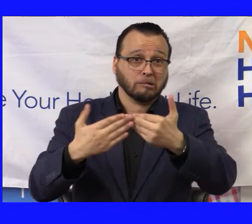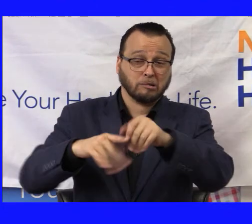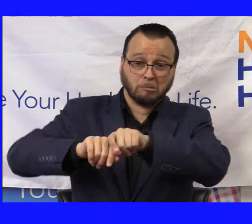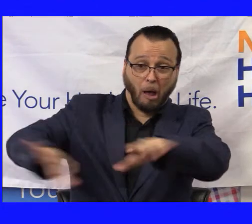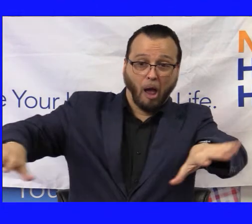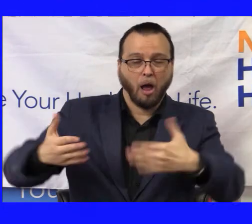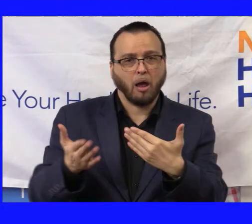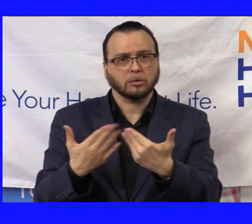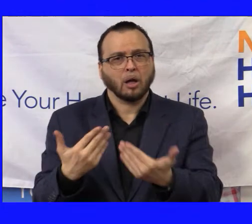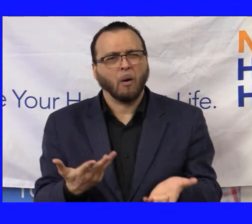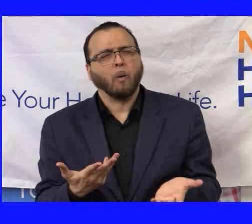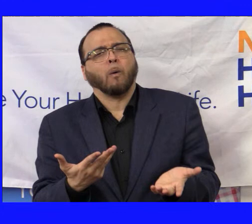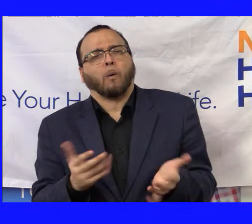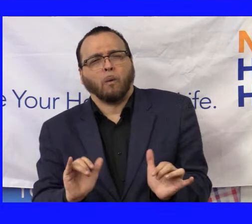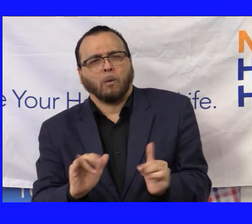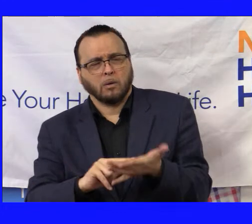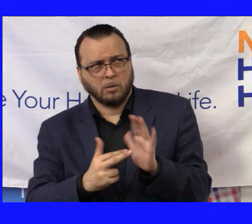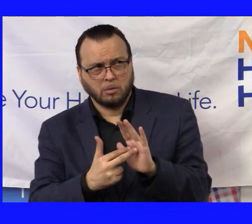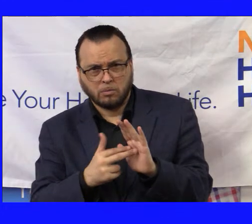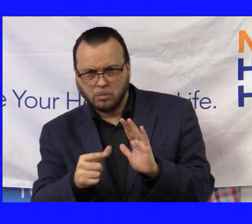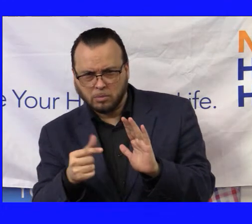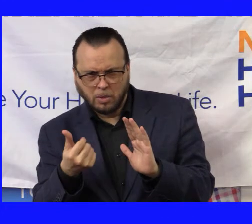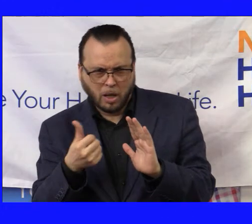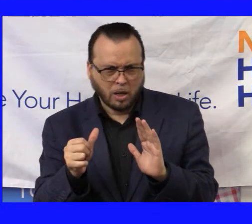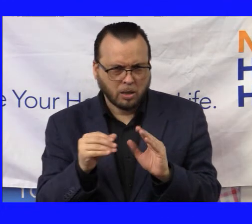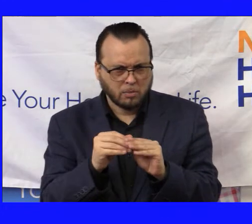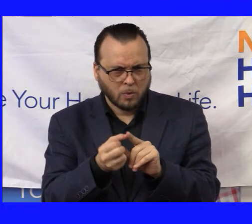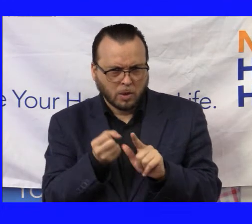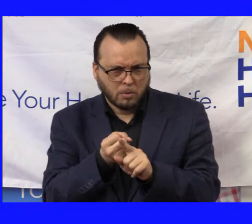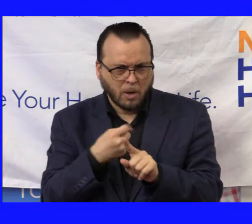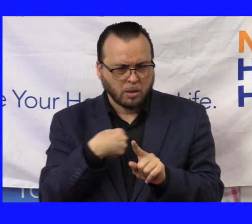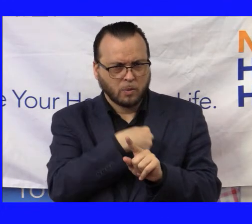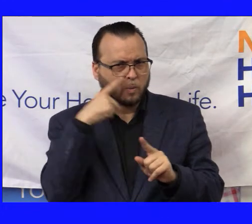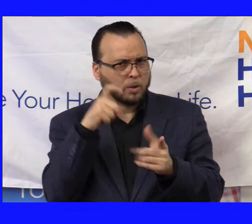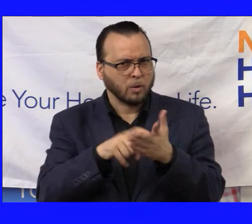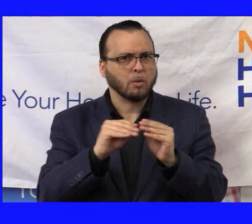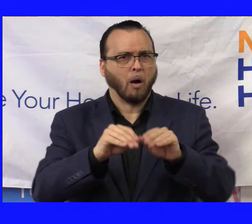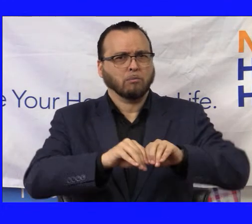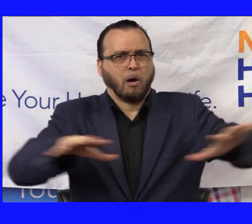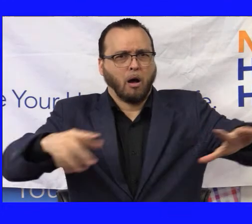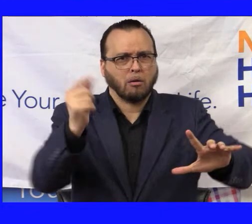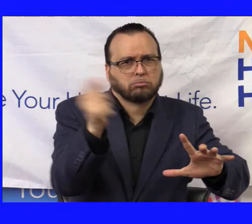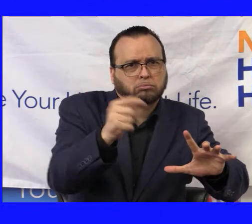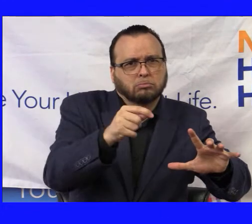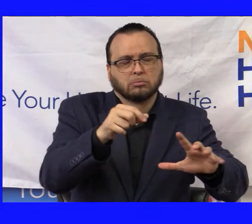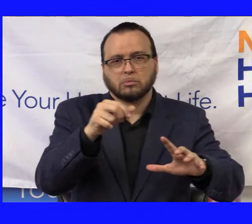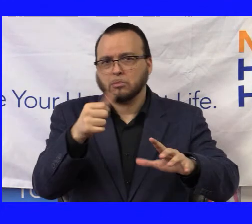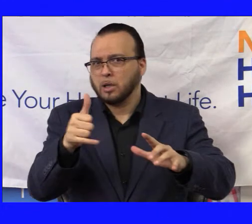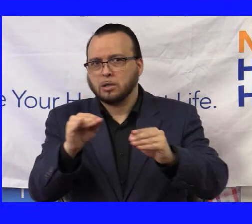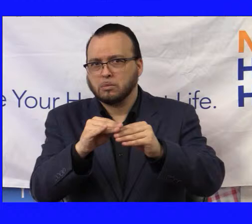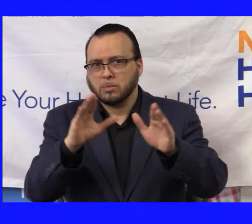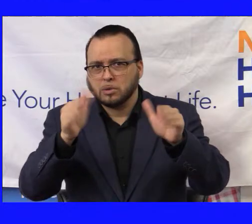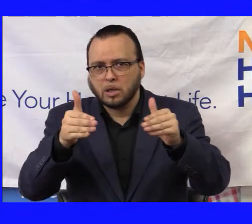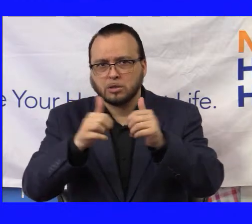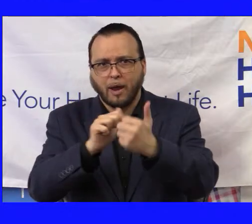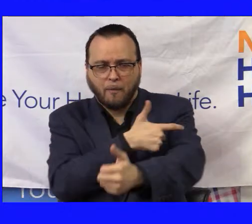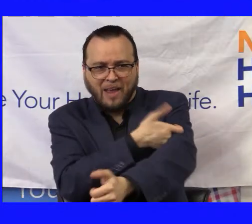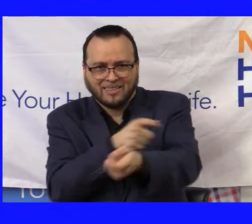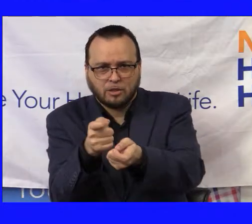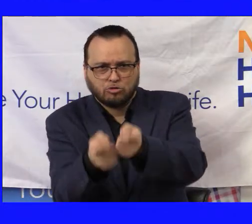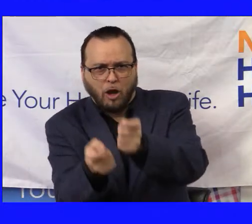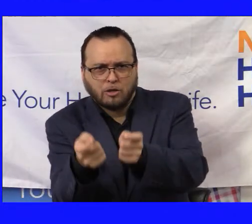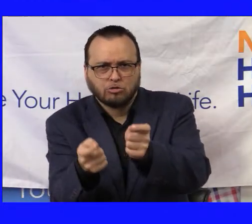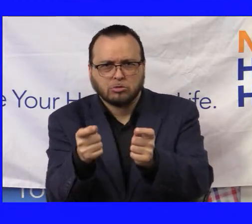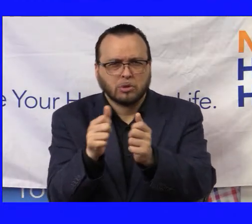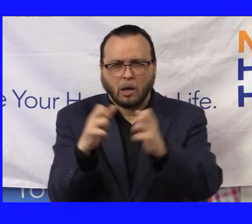impact? Do we know certain areas where it may be more prevalent, where we're maybe putting more attention to vaccines and so on, and education? Just